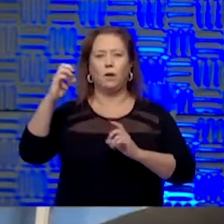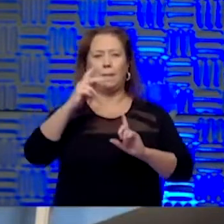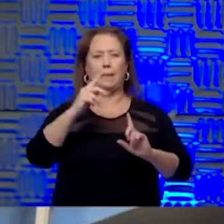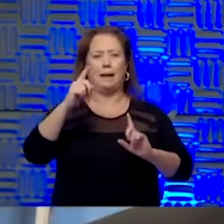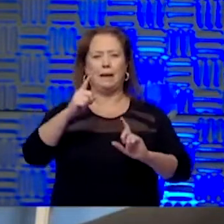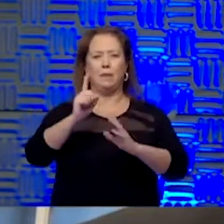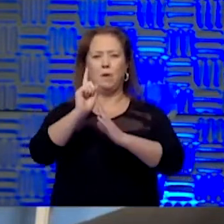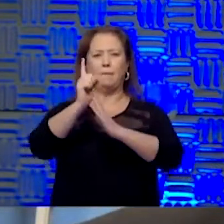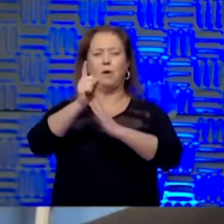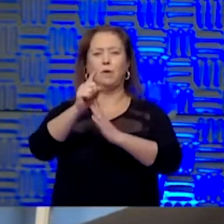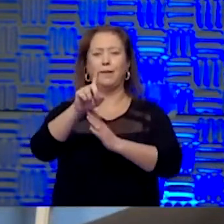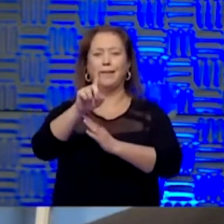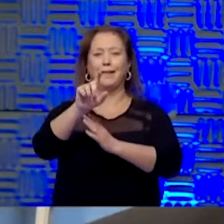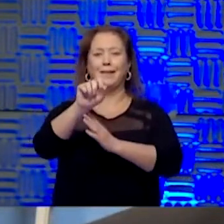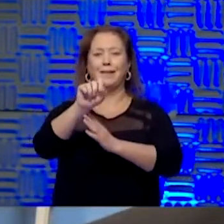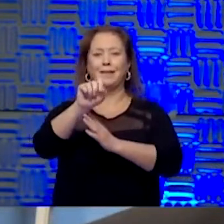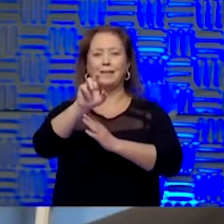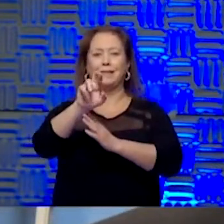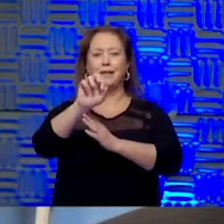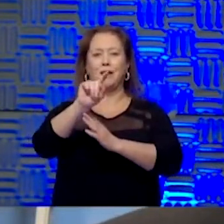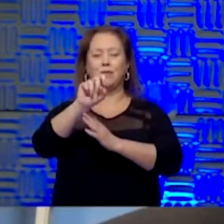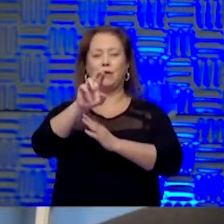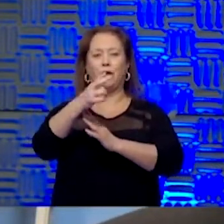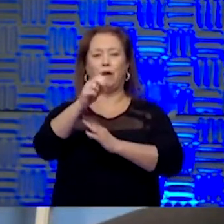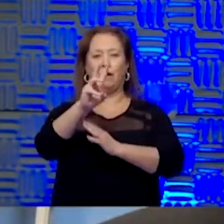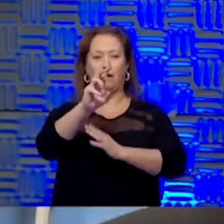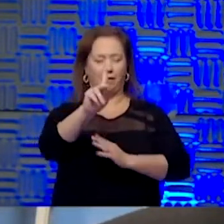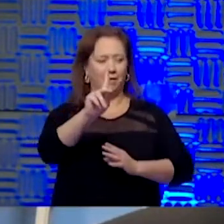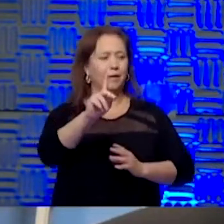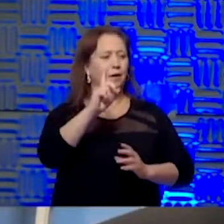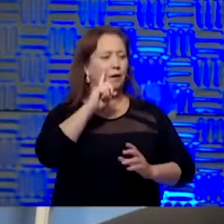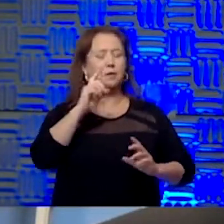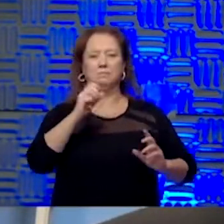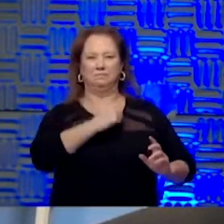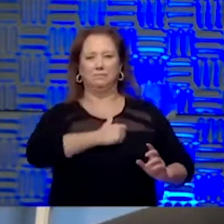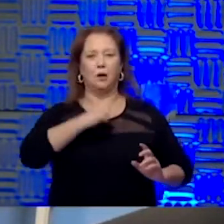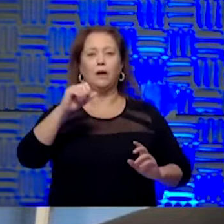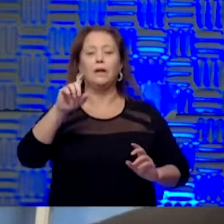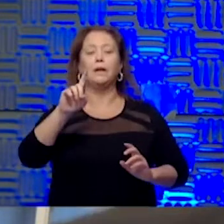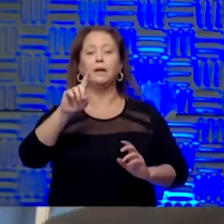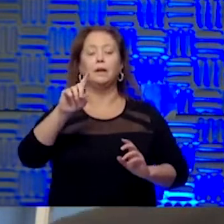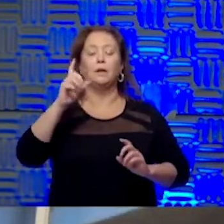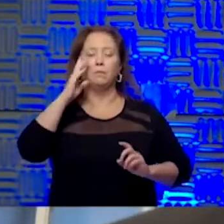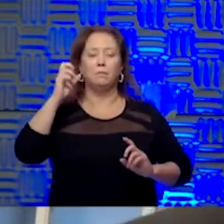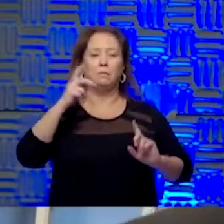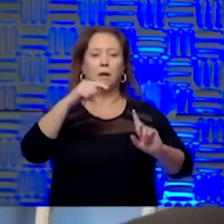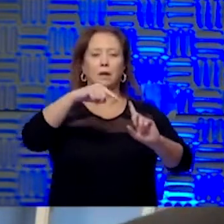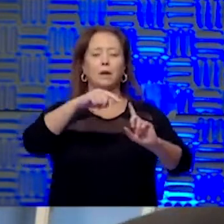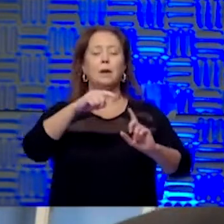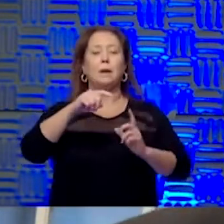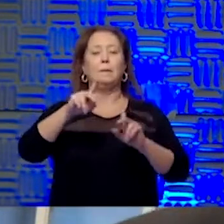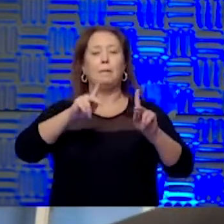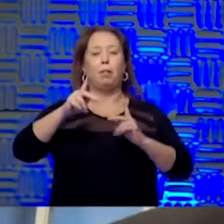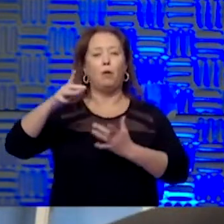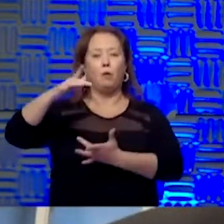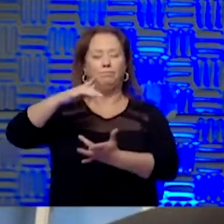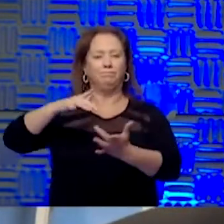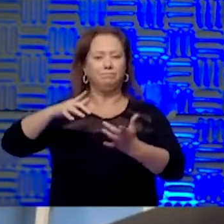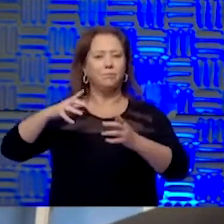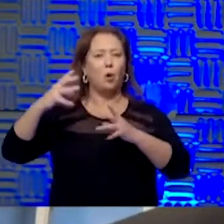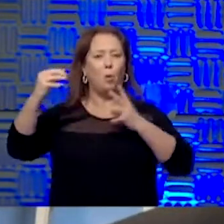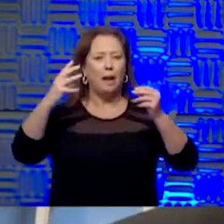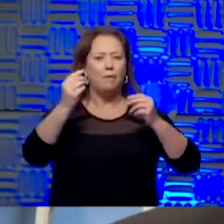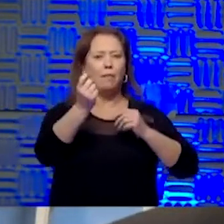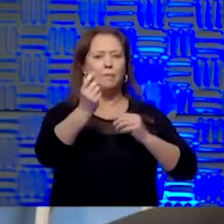Okay. No, it's otherwise doing well. I think, you see folks that are moving about a little bit more this last week